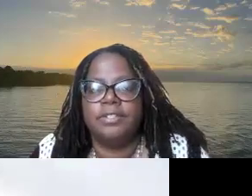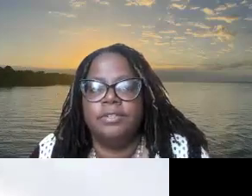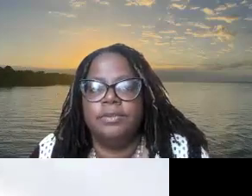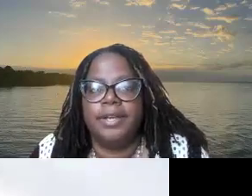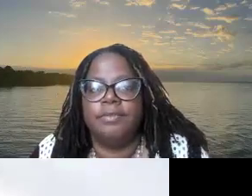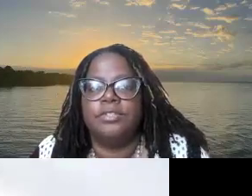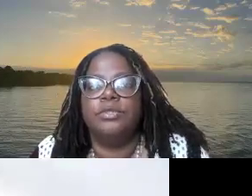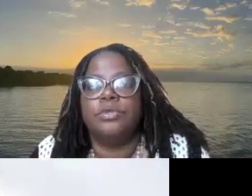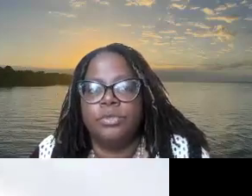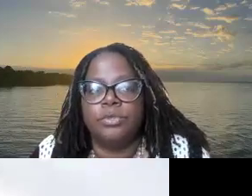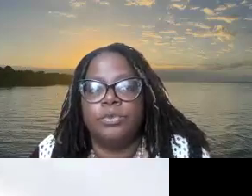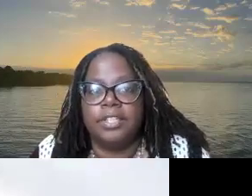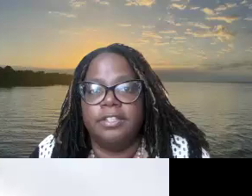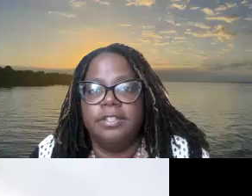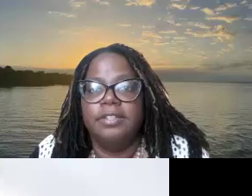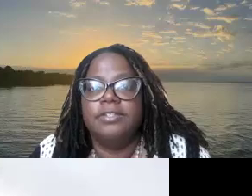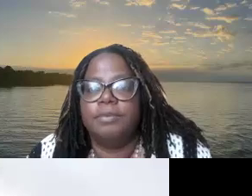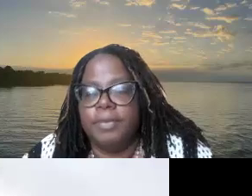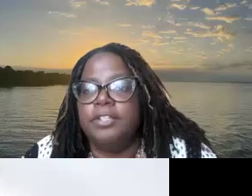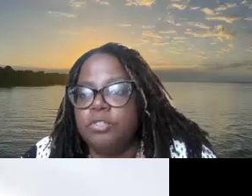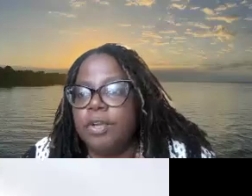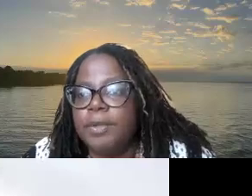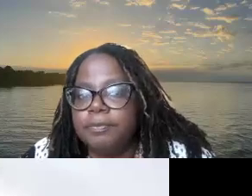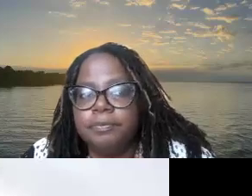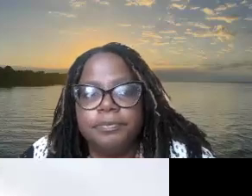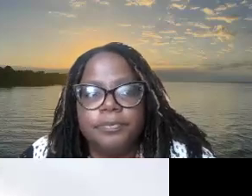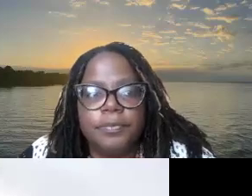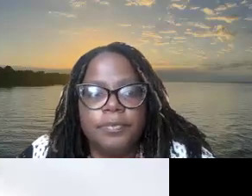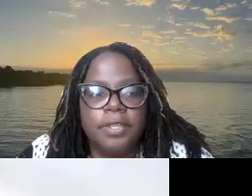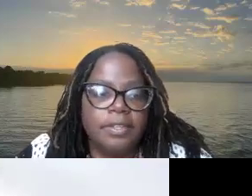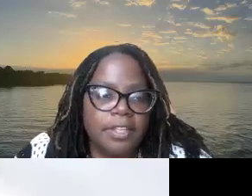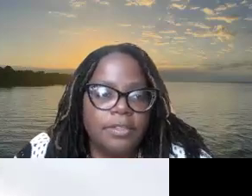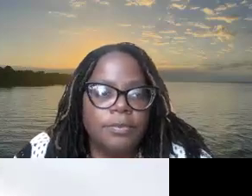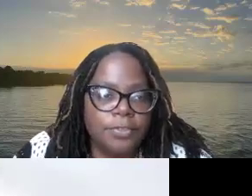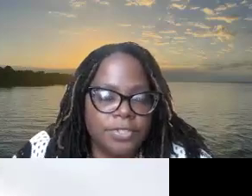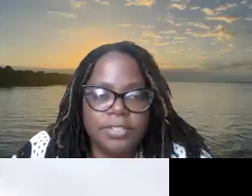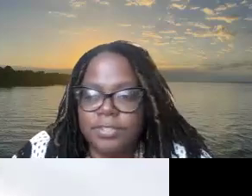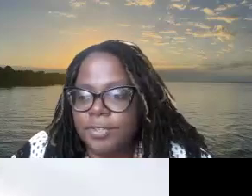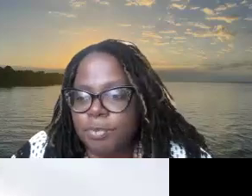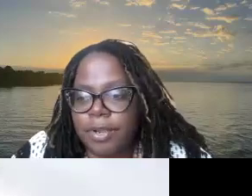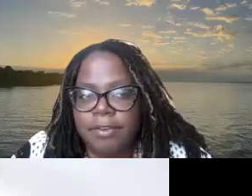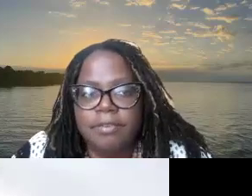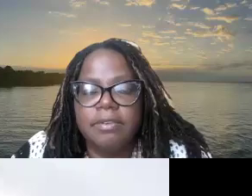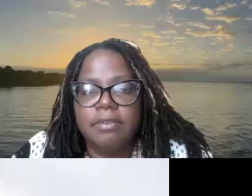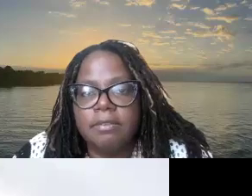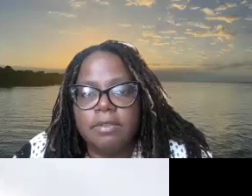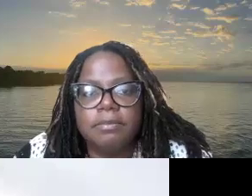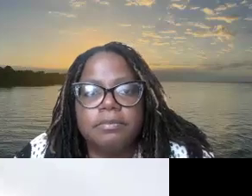strategies that you have? What's in your toolkit to manage trauma? And thank you. First answer here is